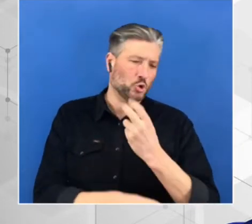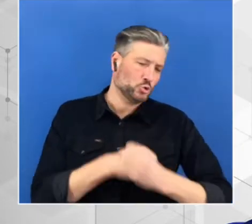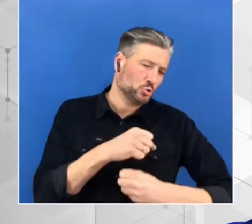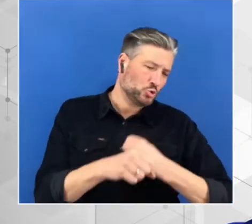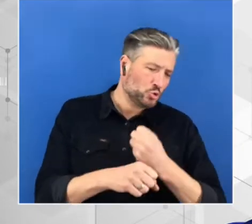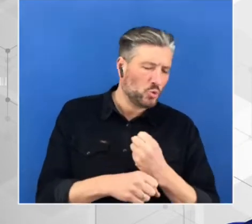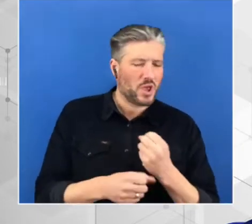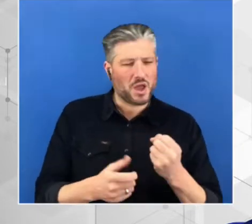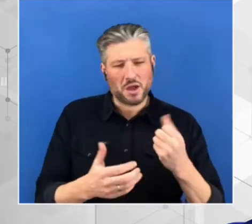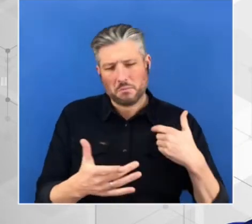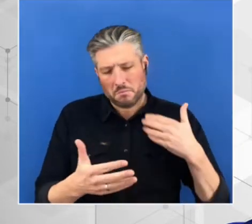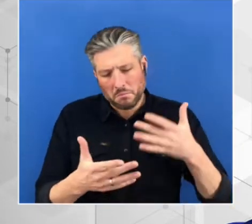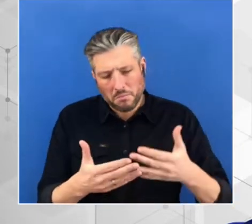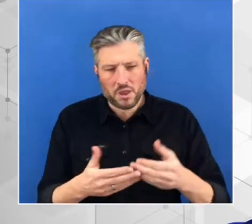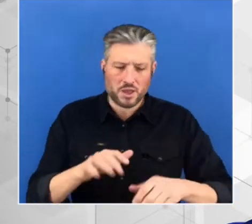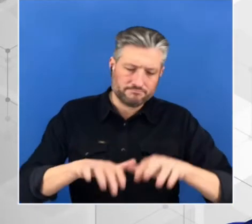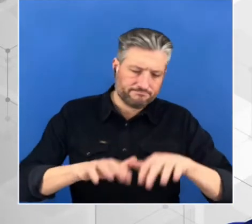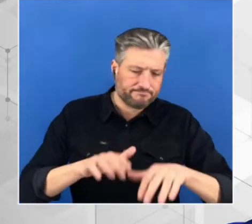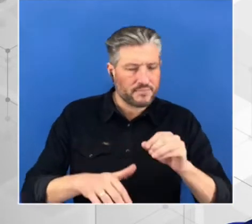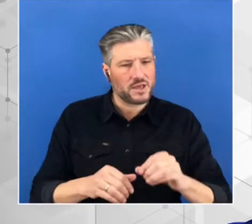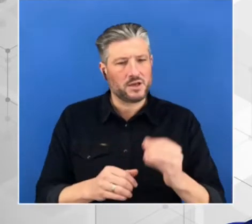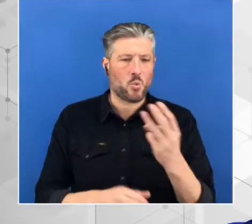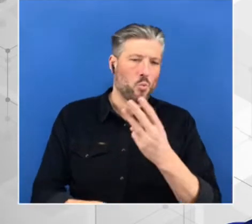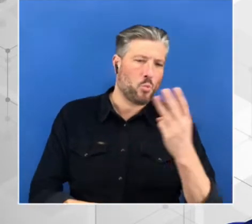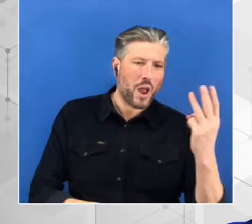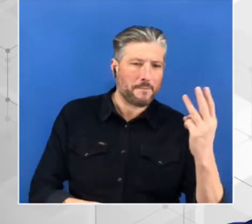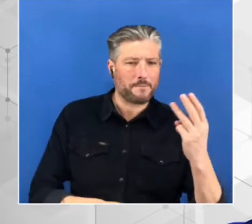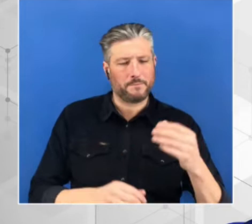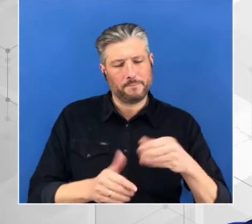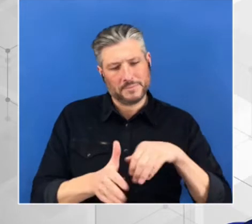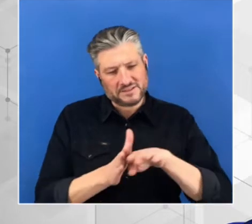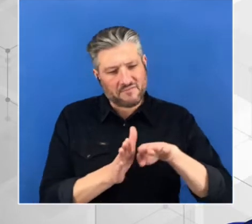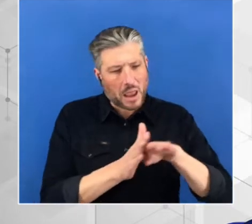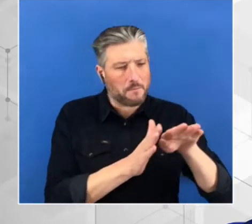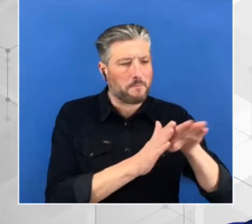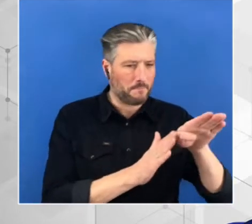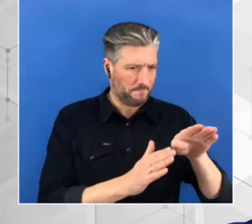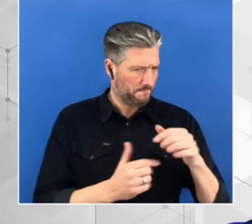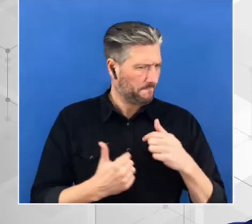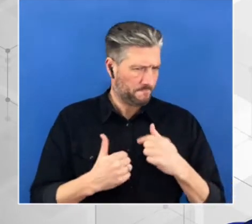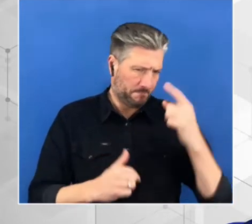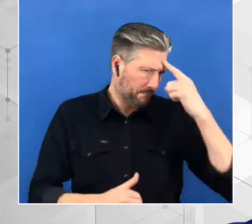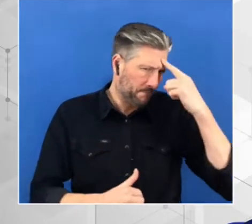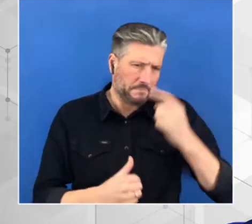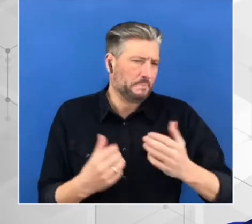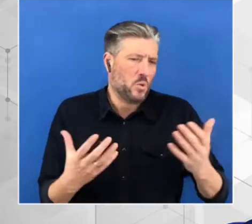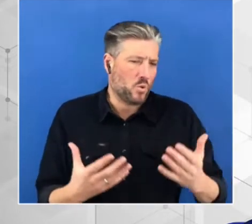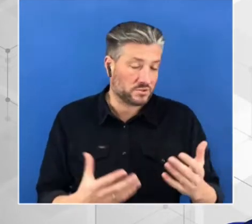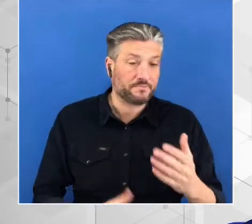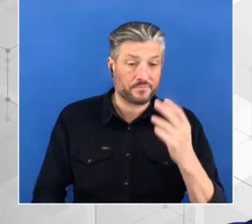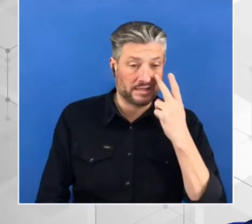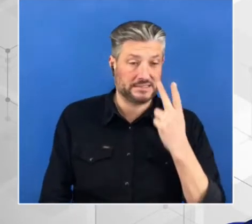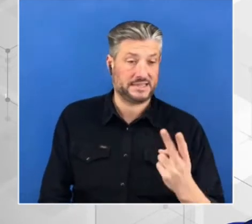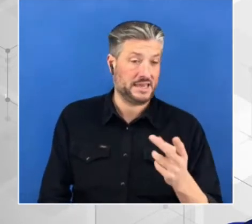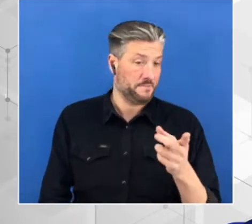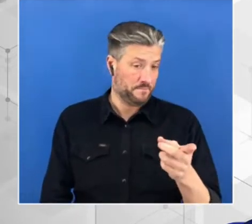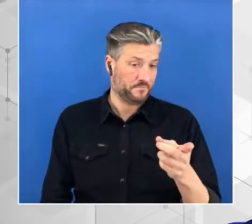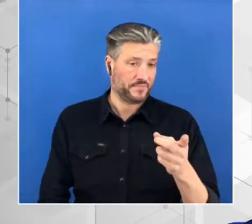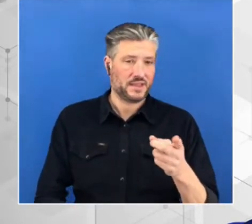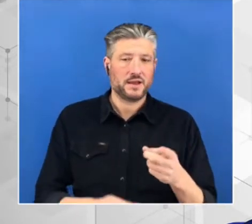So about testing web accessibility, we can consider automate tests as a very good